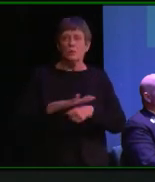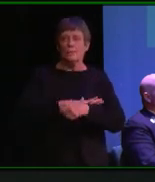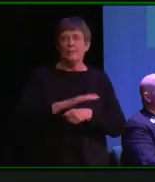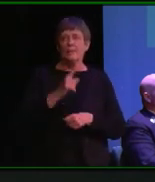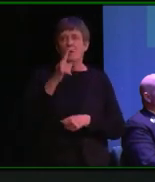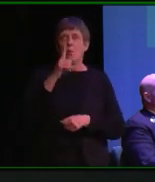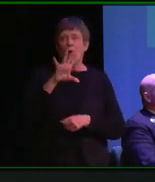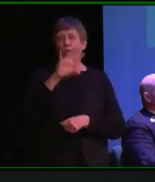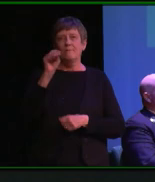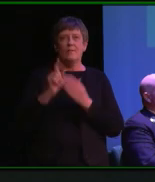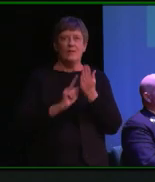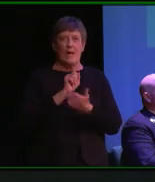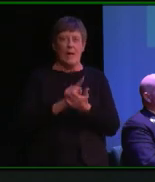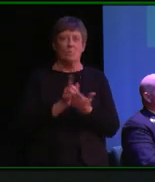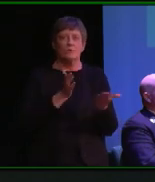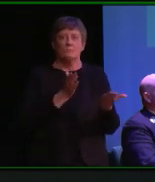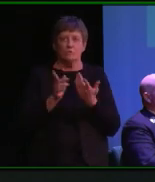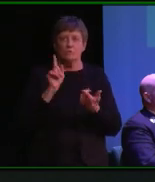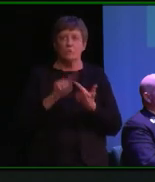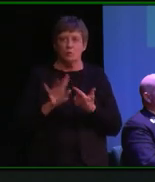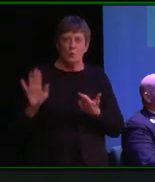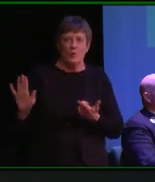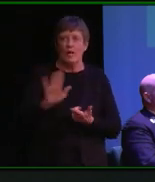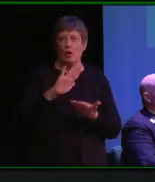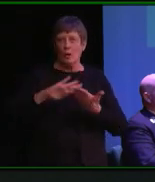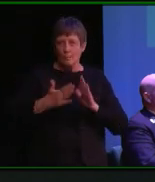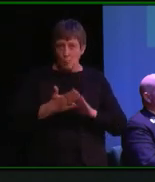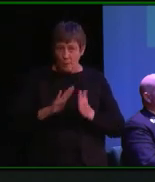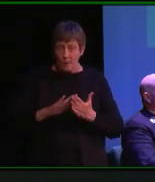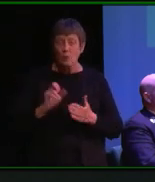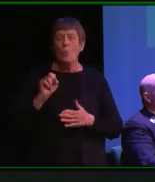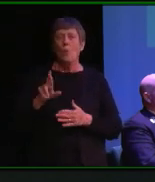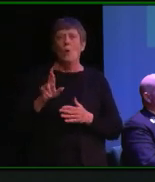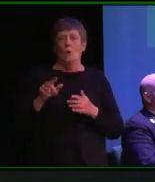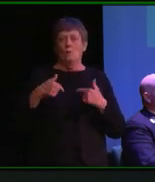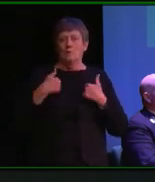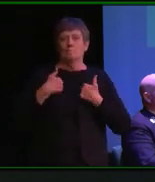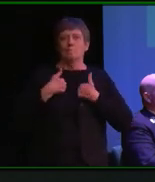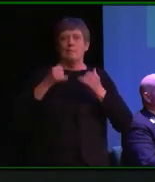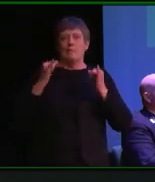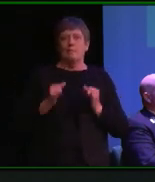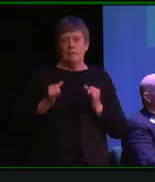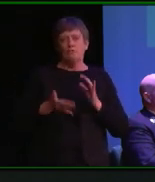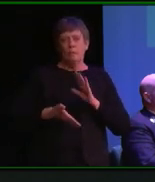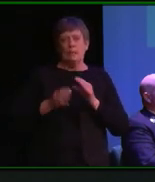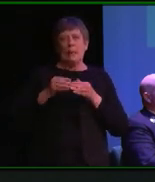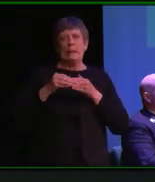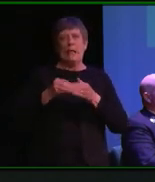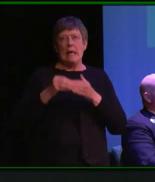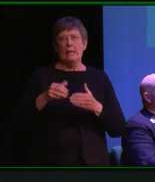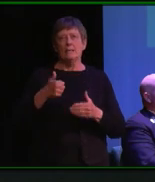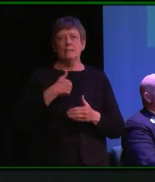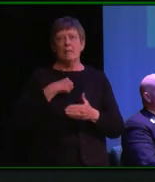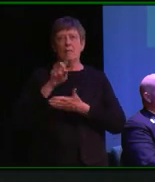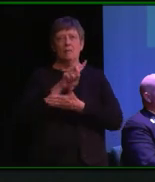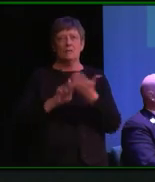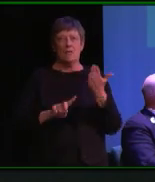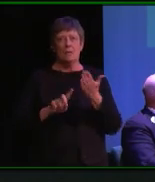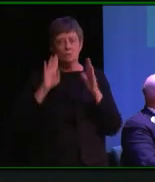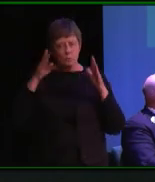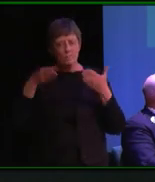least 150 hours of service to their community or have individually led a self-designed project to address local community